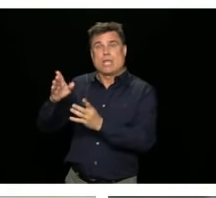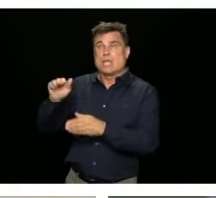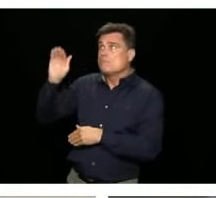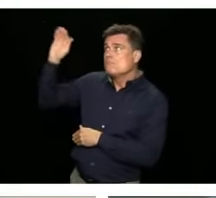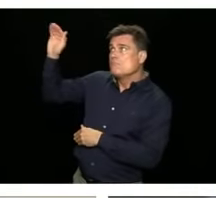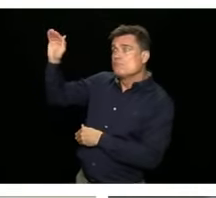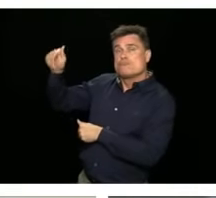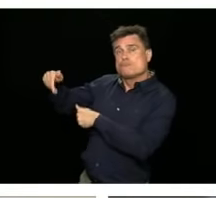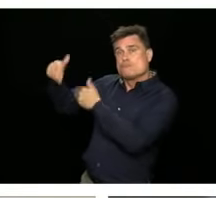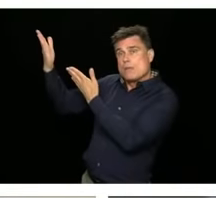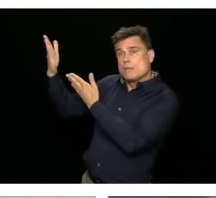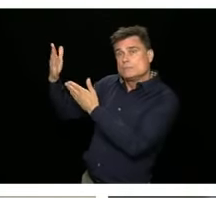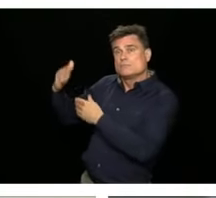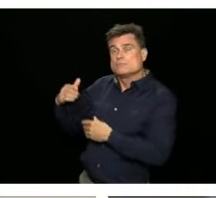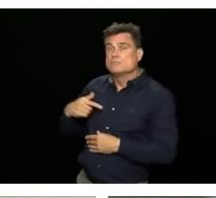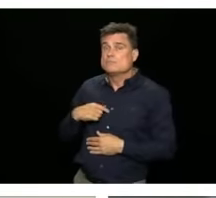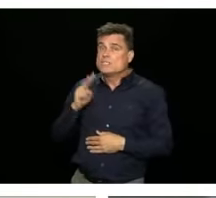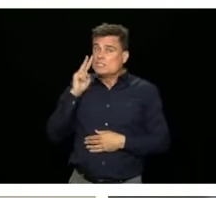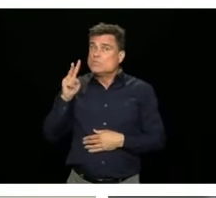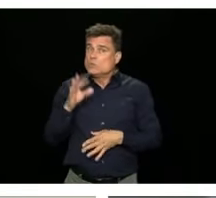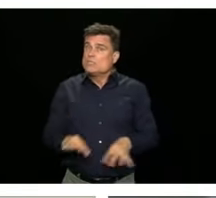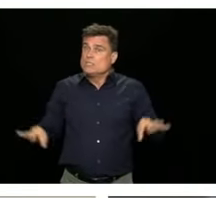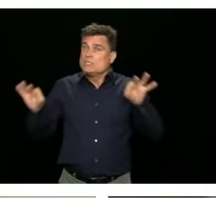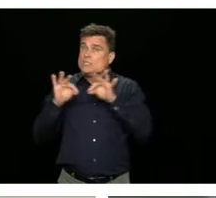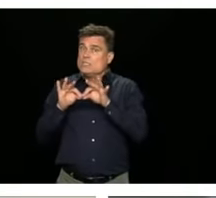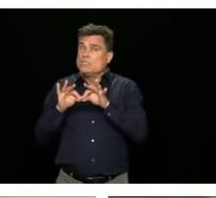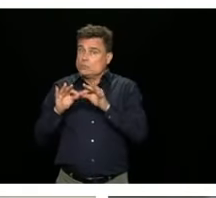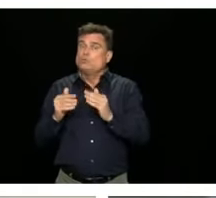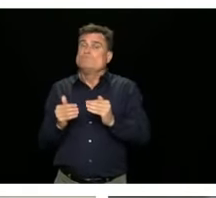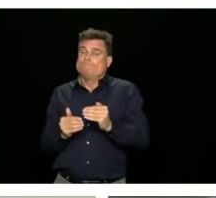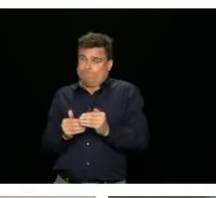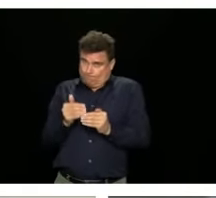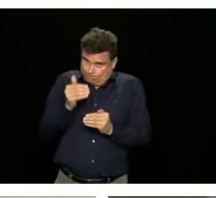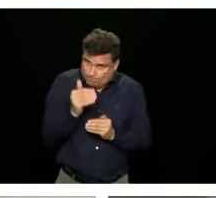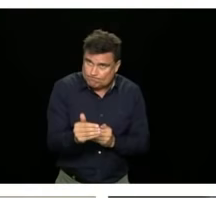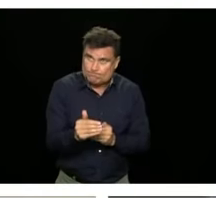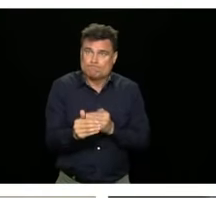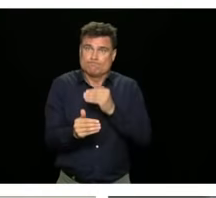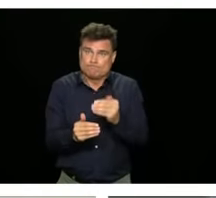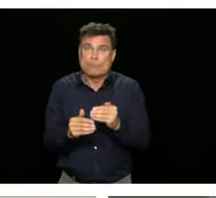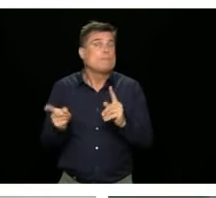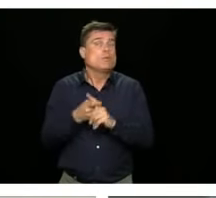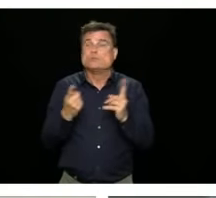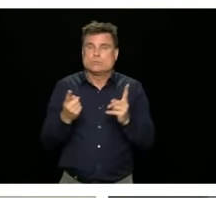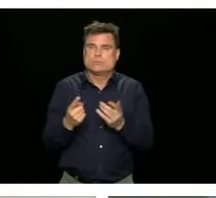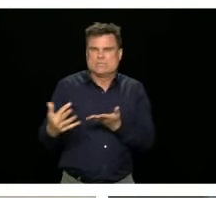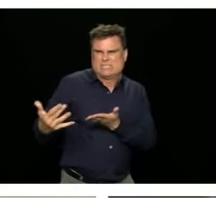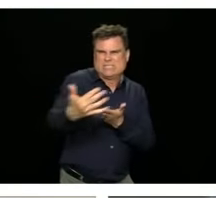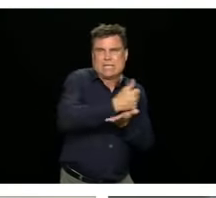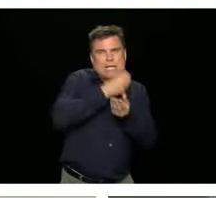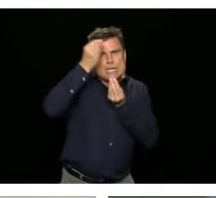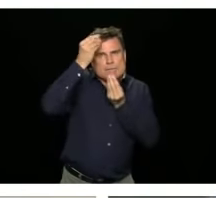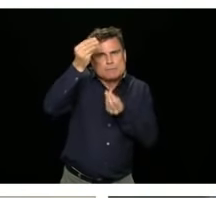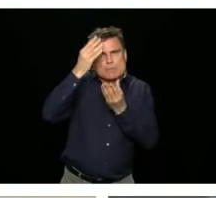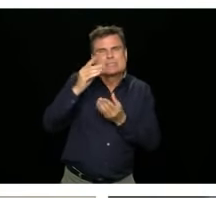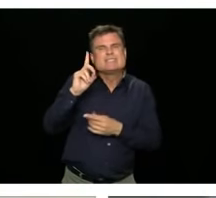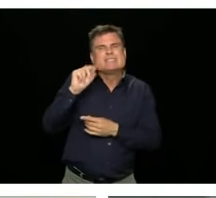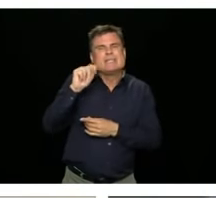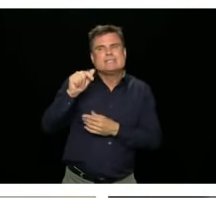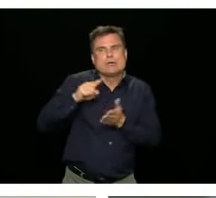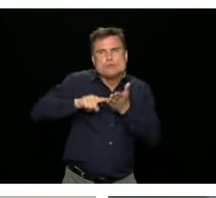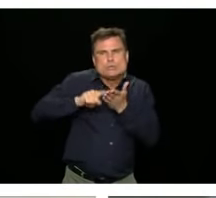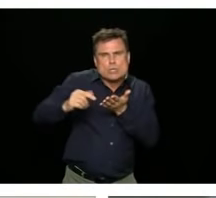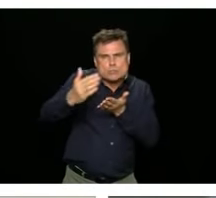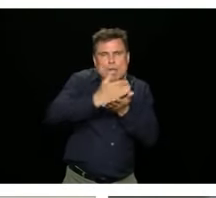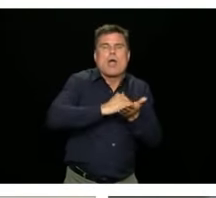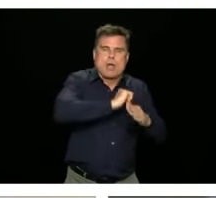foundational step to really make a big shift in addressing systemic racism. I'm not sure if doctors or Patricia might want to jump